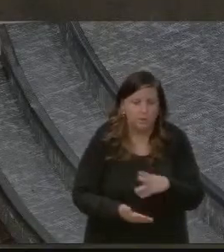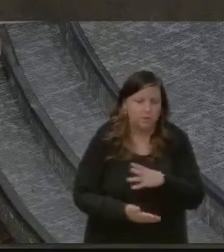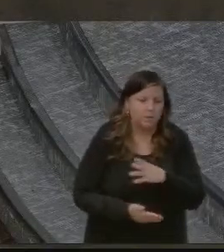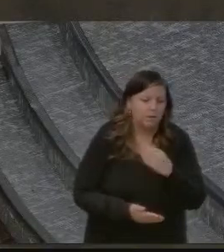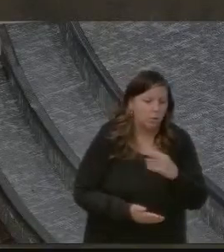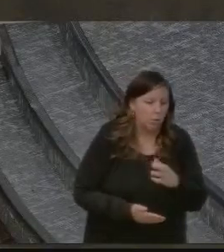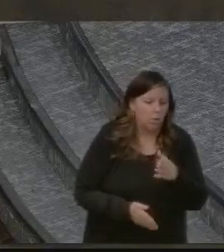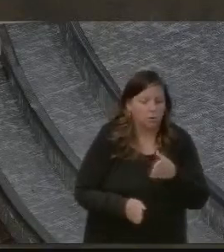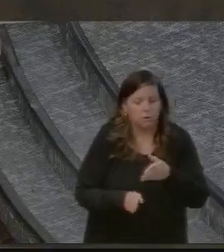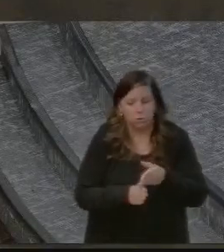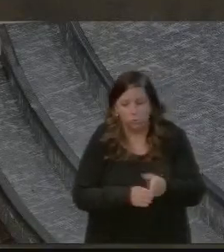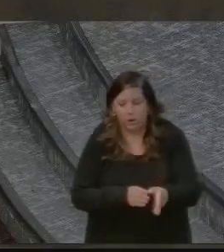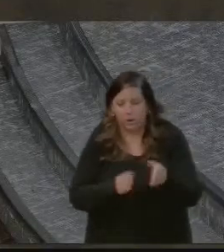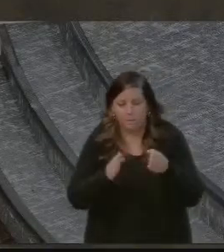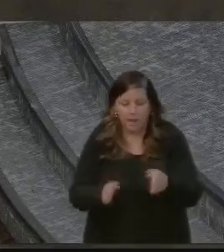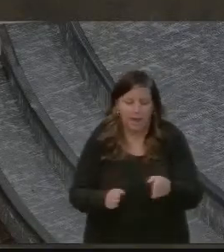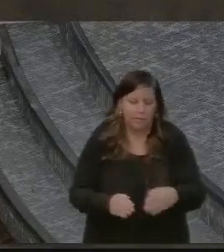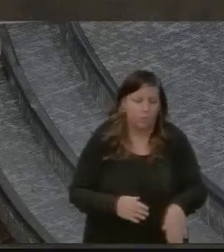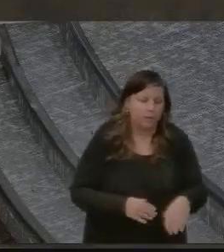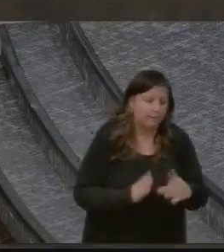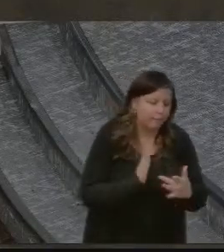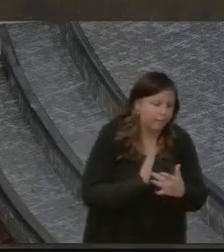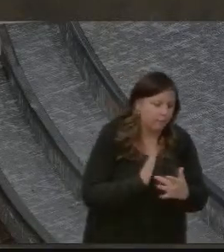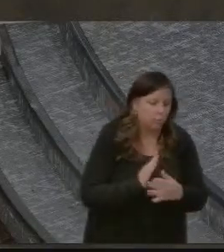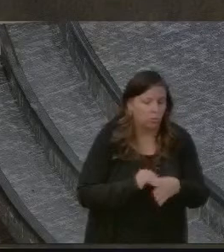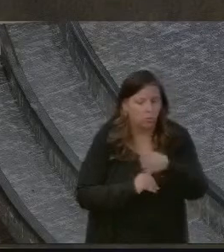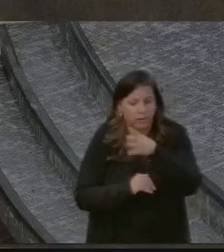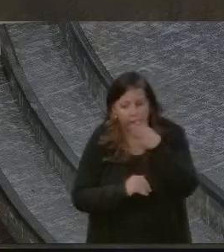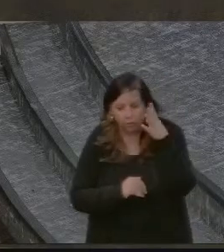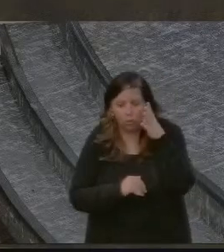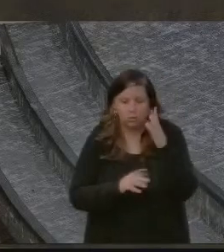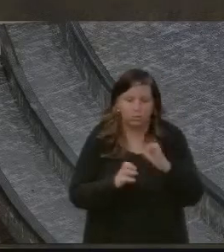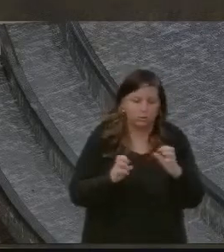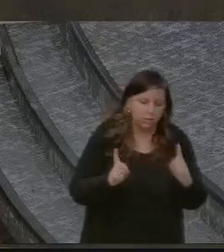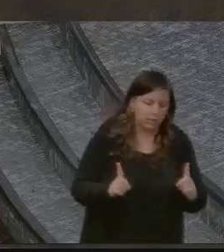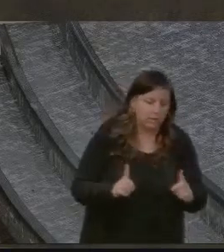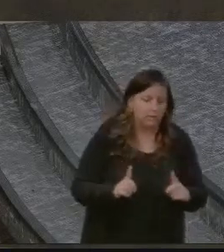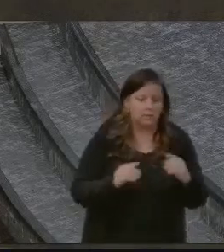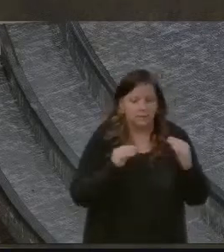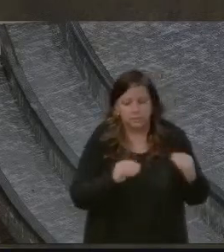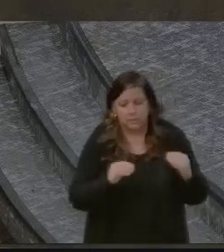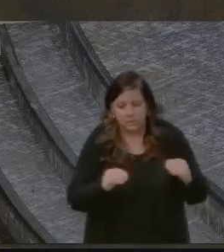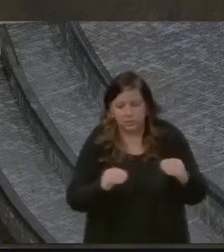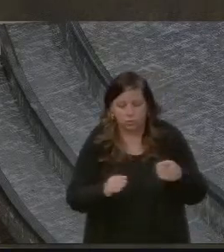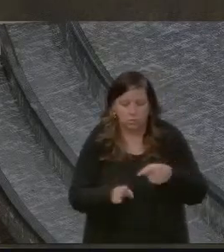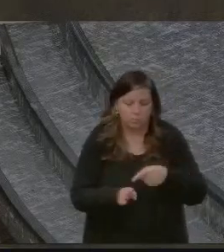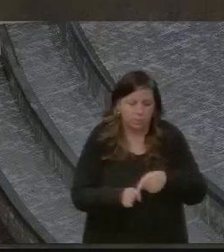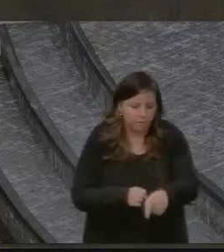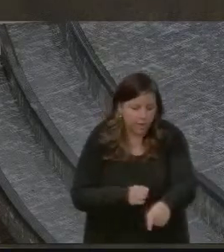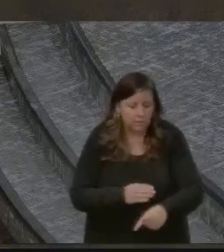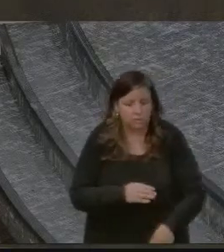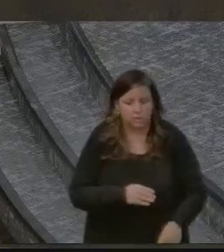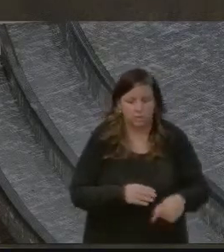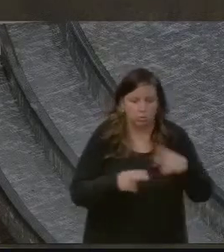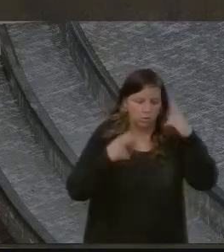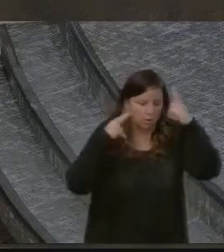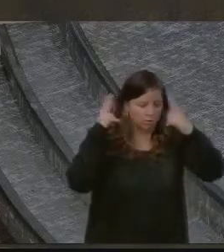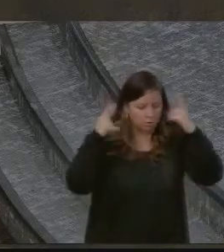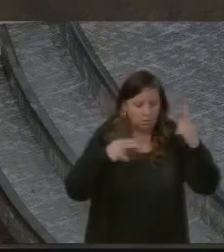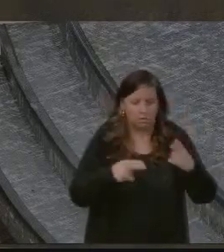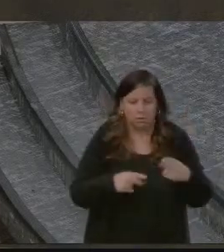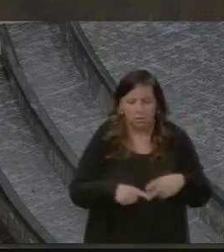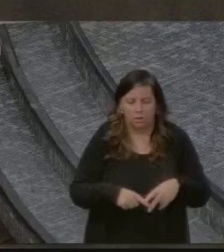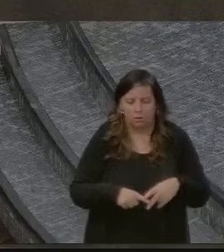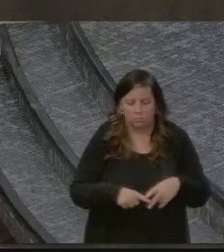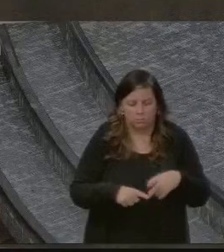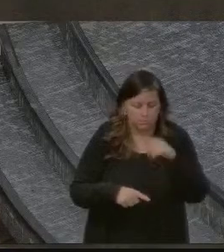career technical, agriculture education pathways. They can do teaching as a profession, cosmetology, welding. That is completely